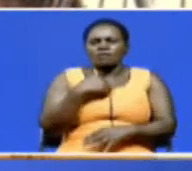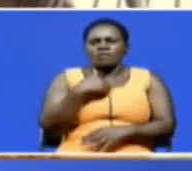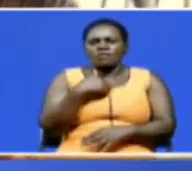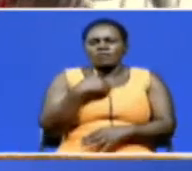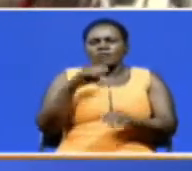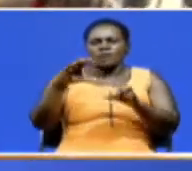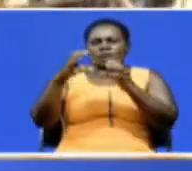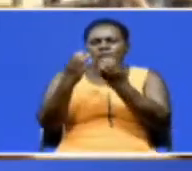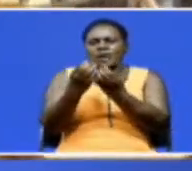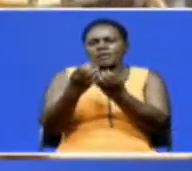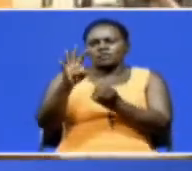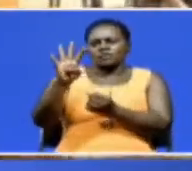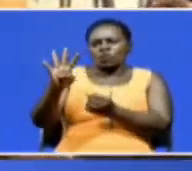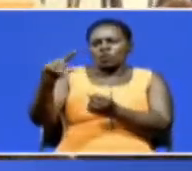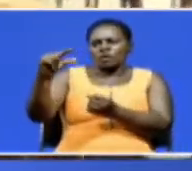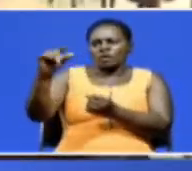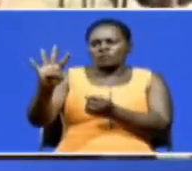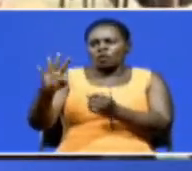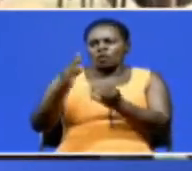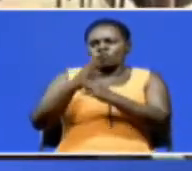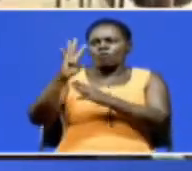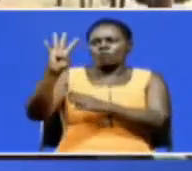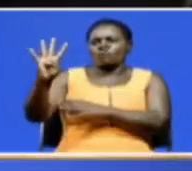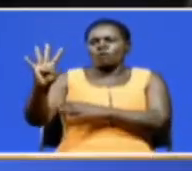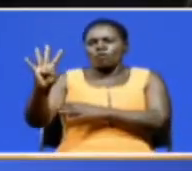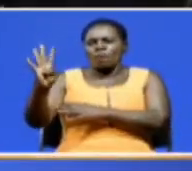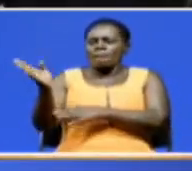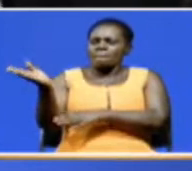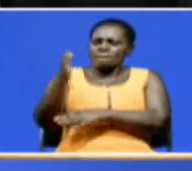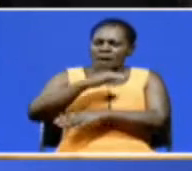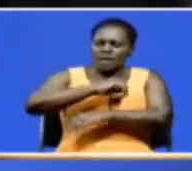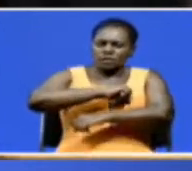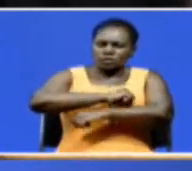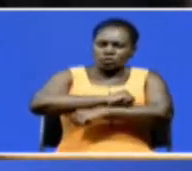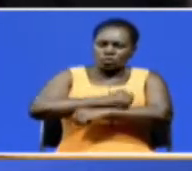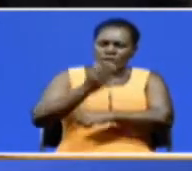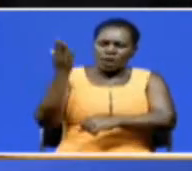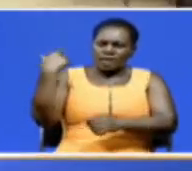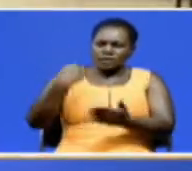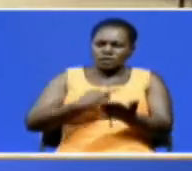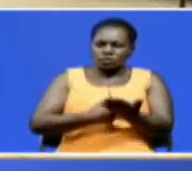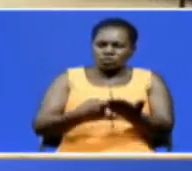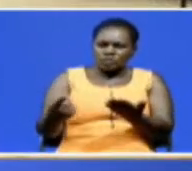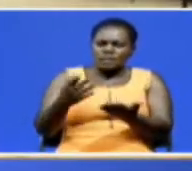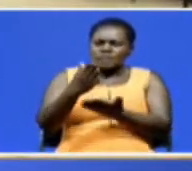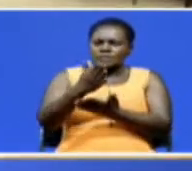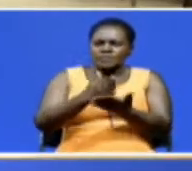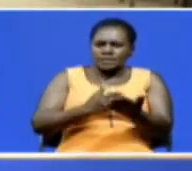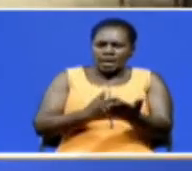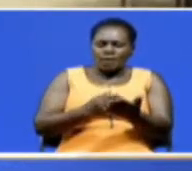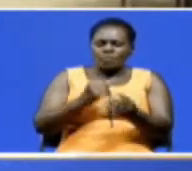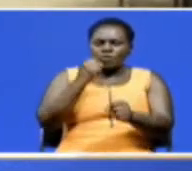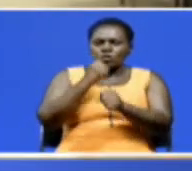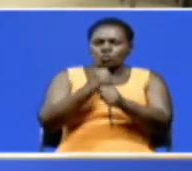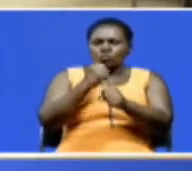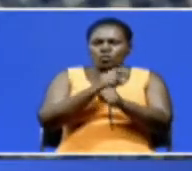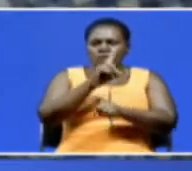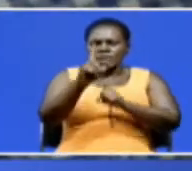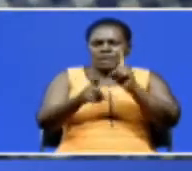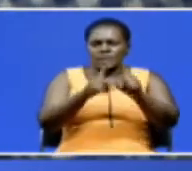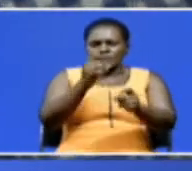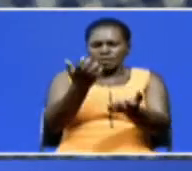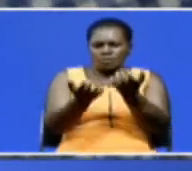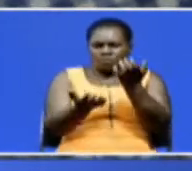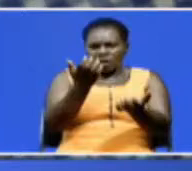4, Class 8 candidates as well as Form 4 candidates resumed learning last week, and some are currently sitting their evaluation